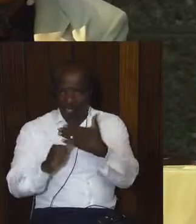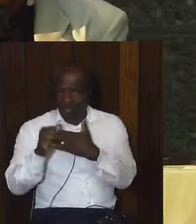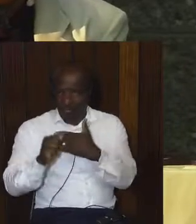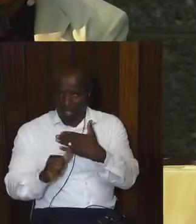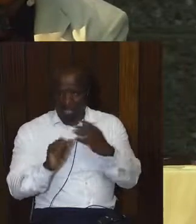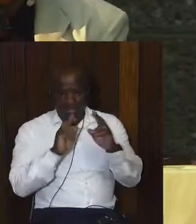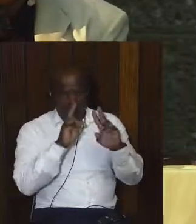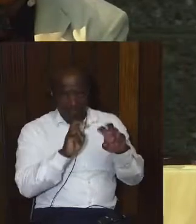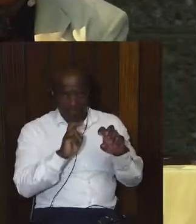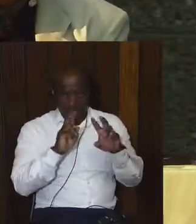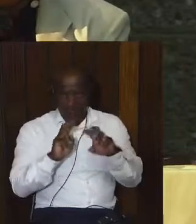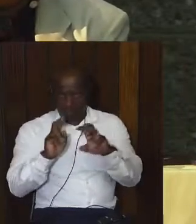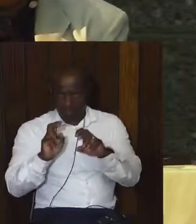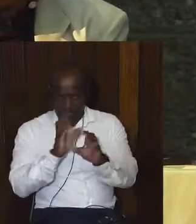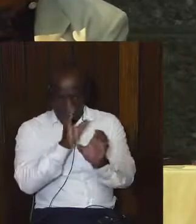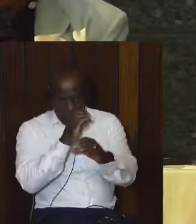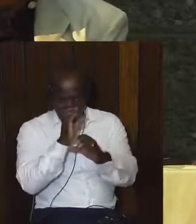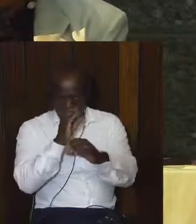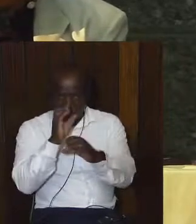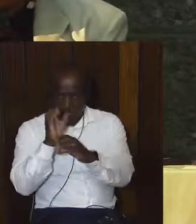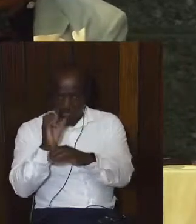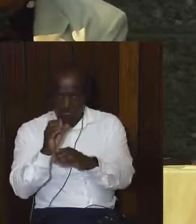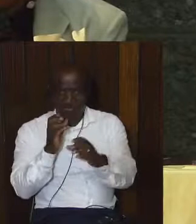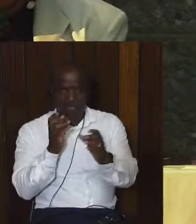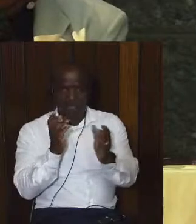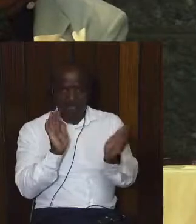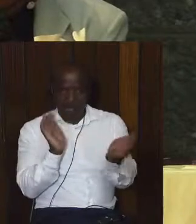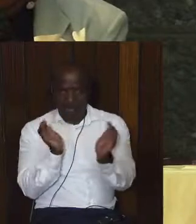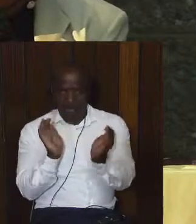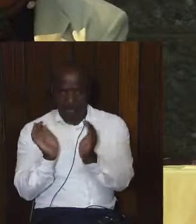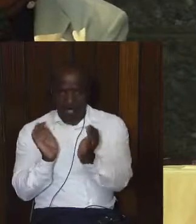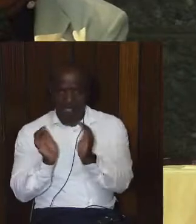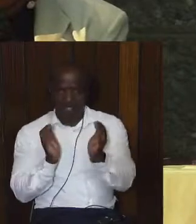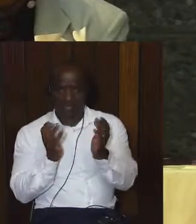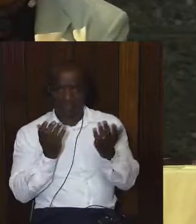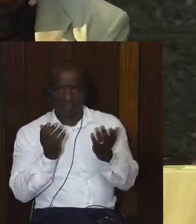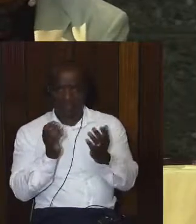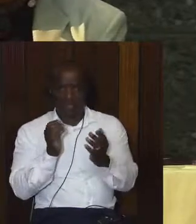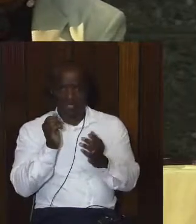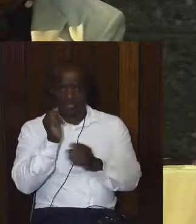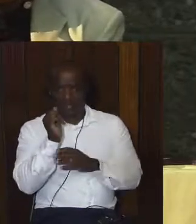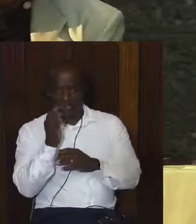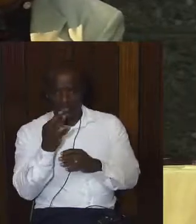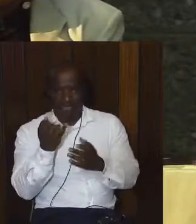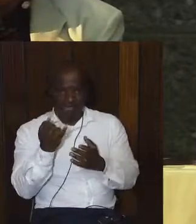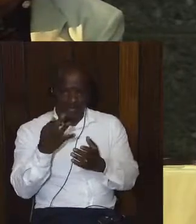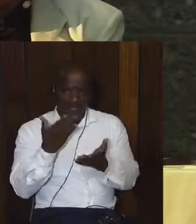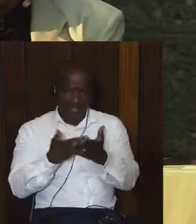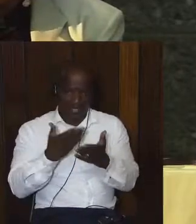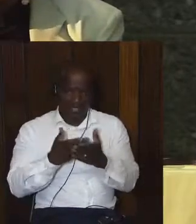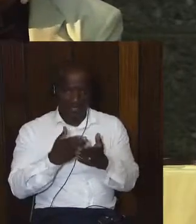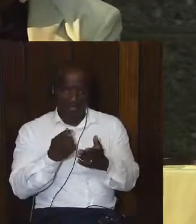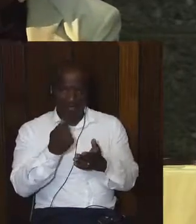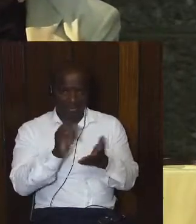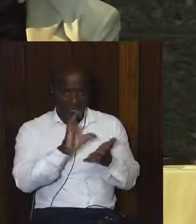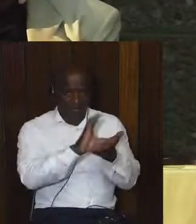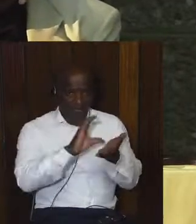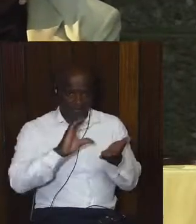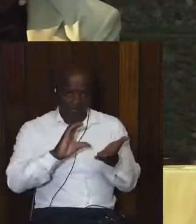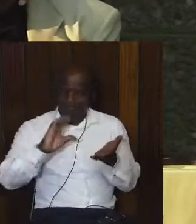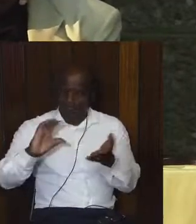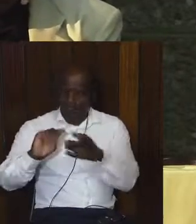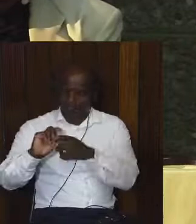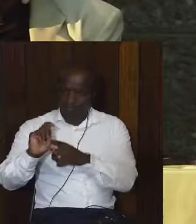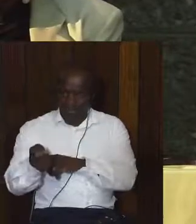our projections against our actuals, we need to look at whether we will still spend the funds, whether it will impact on